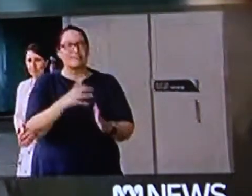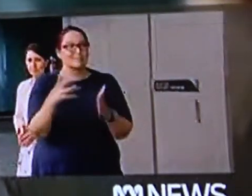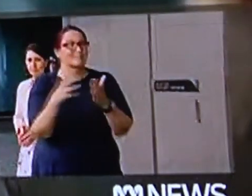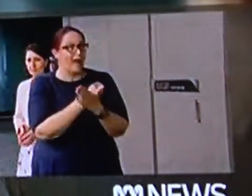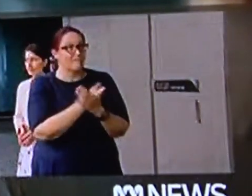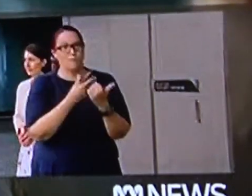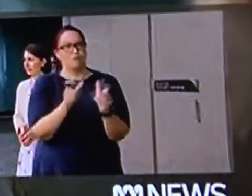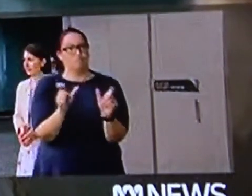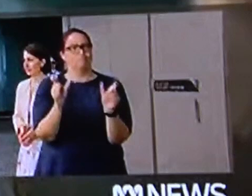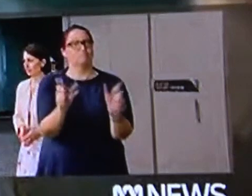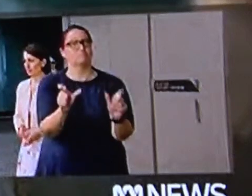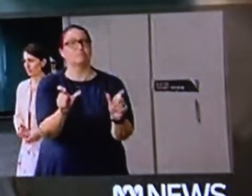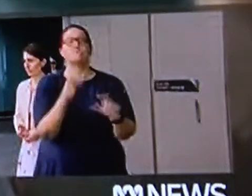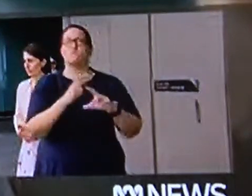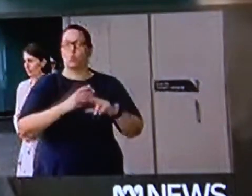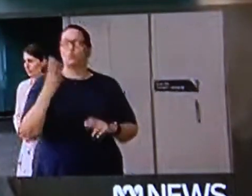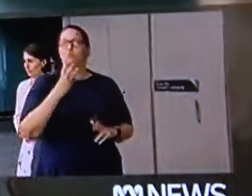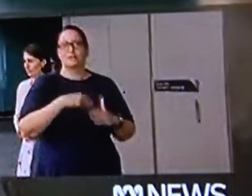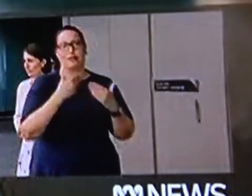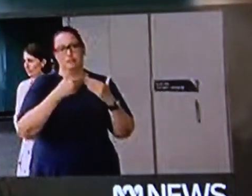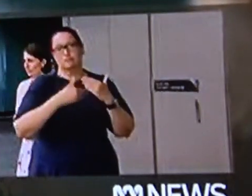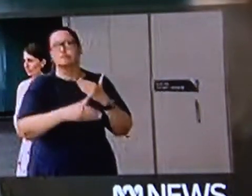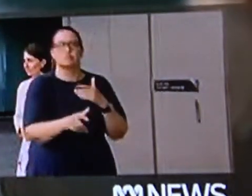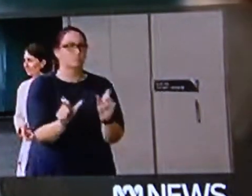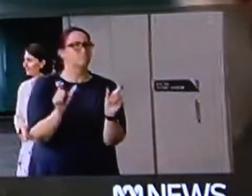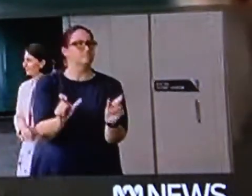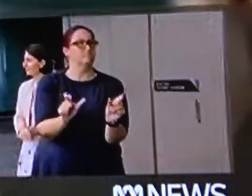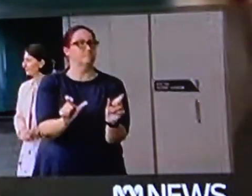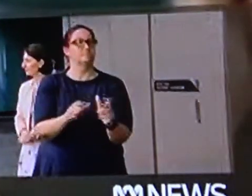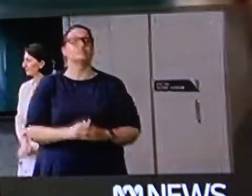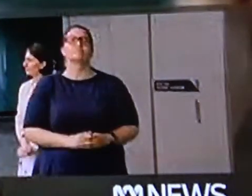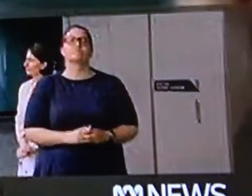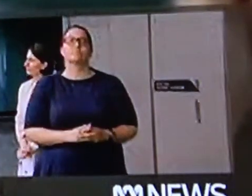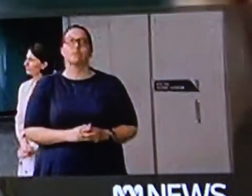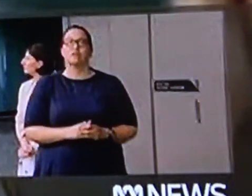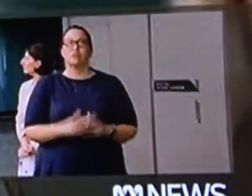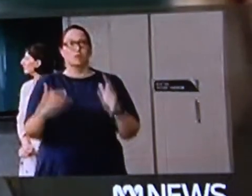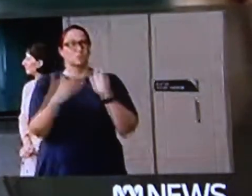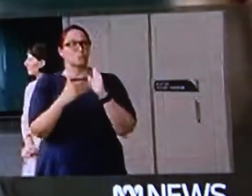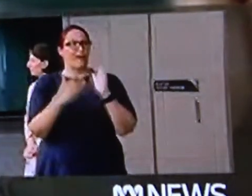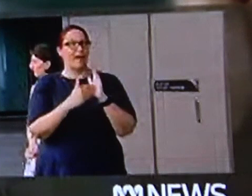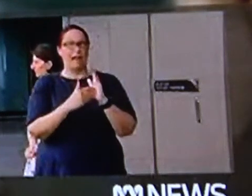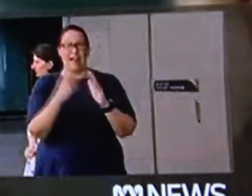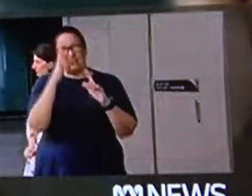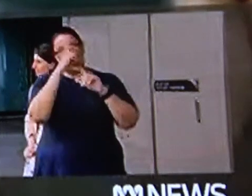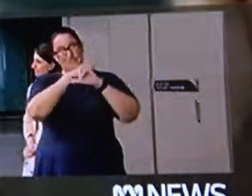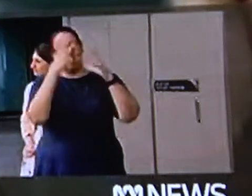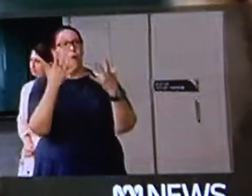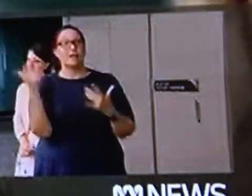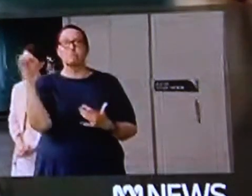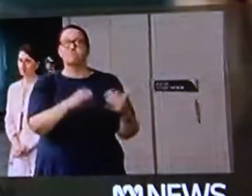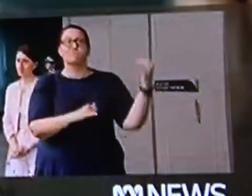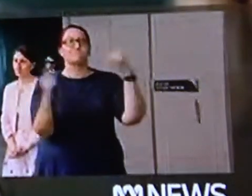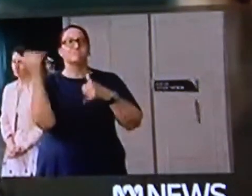the next 13 days. Can I say today we will see around 1,200 Australians returning to the airport, and they will